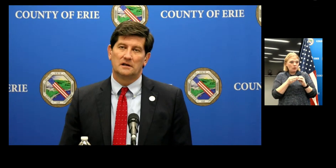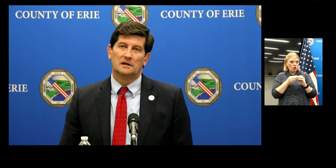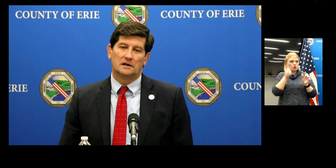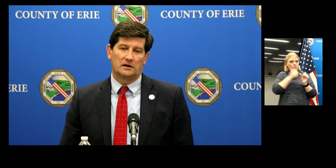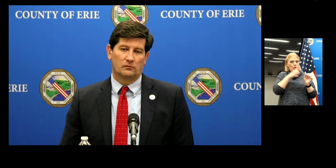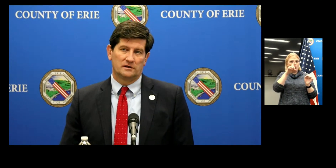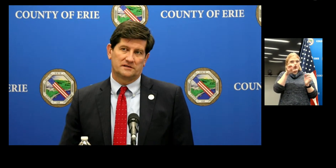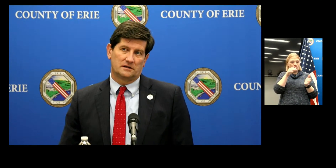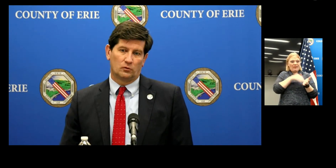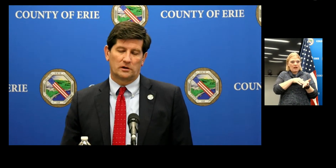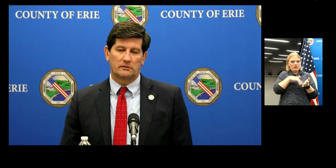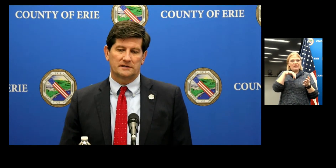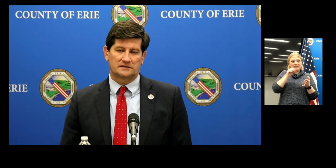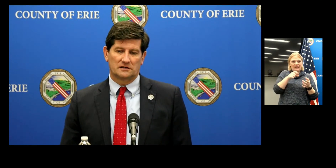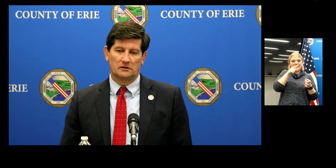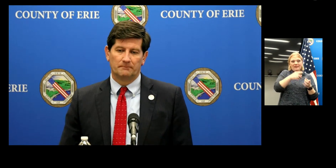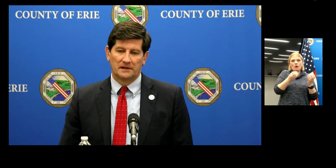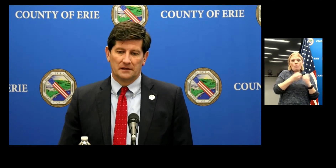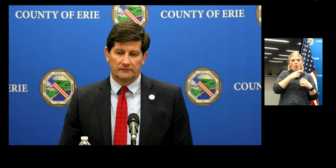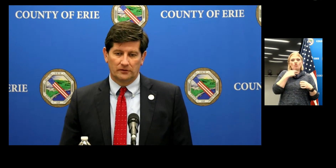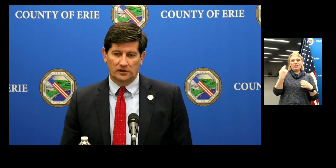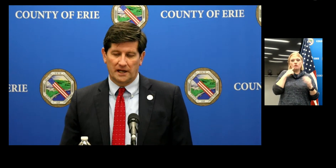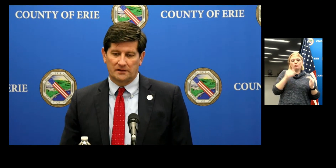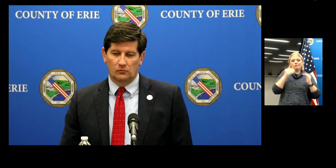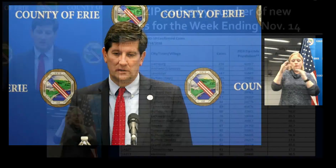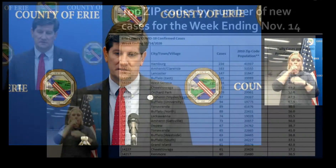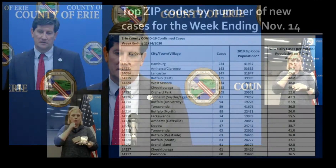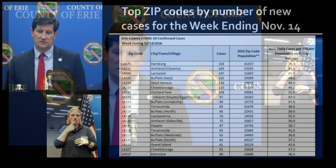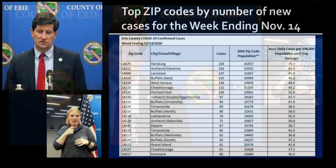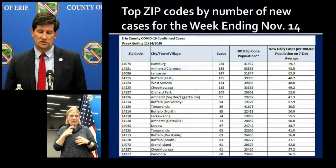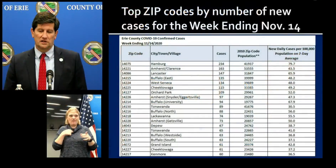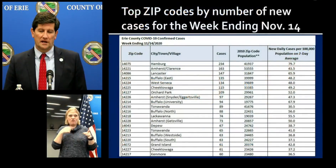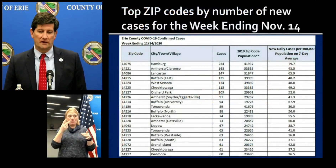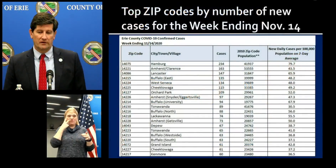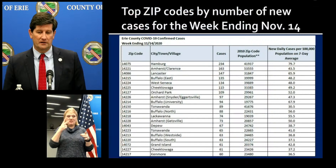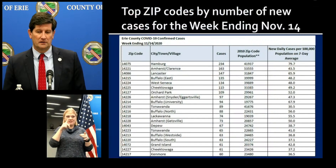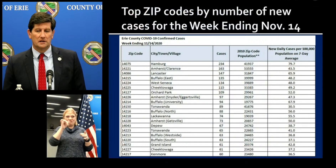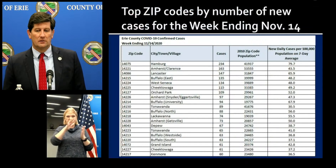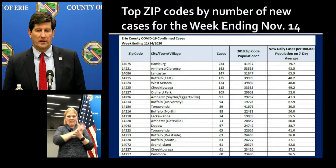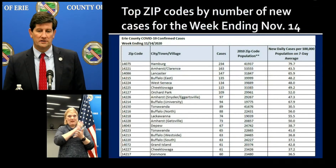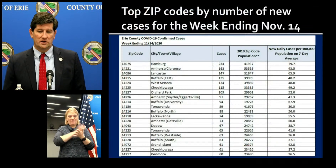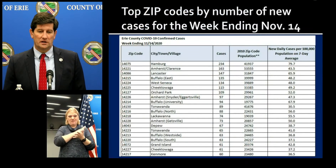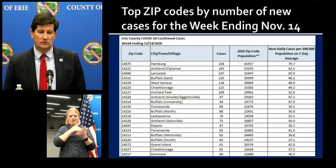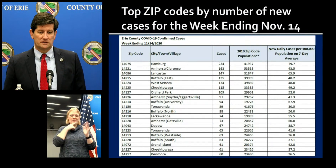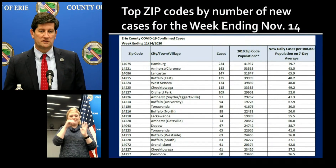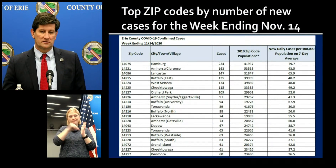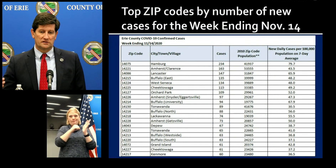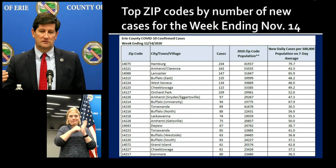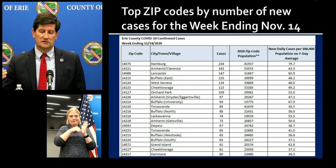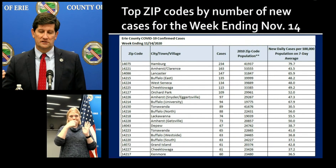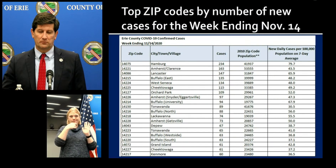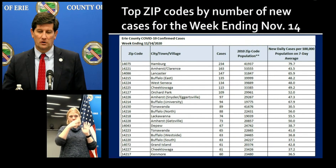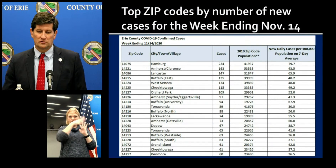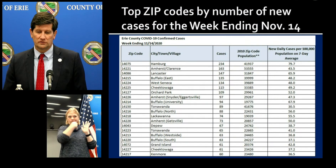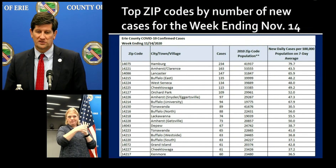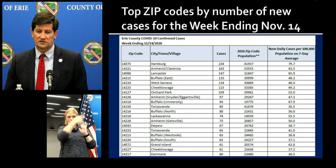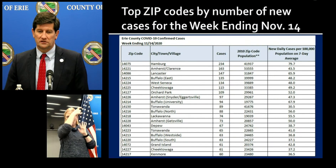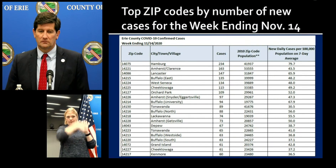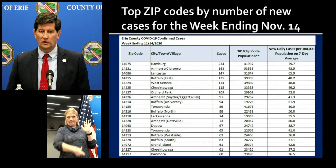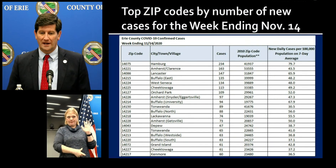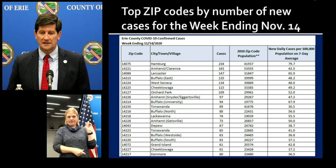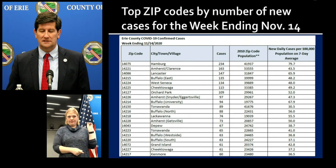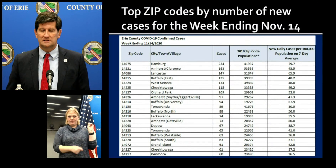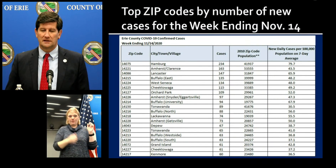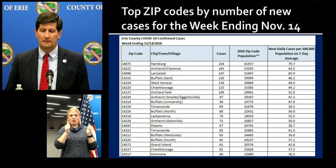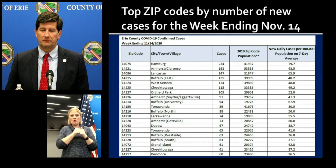100,000 are the ones that are more at risk. So if you look at the ones on the sheet I have on the page here, which is just the zip codes with 60